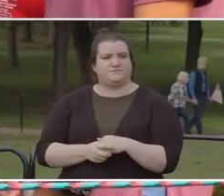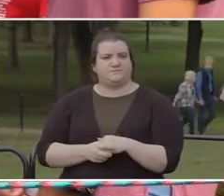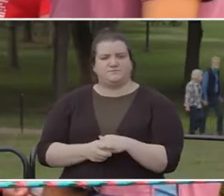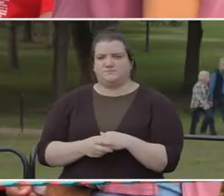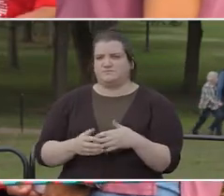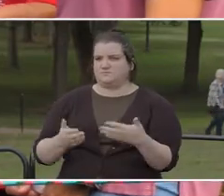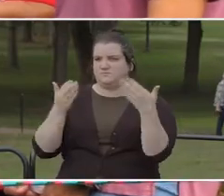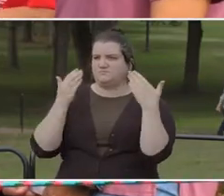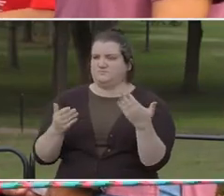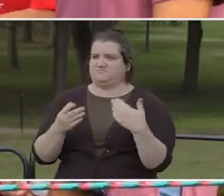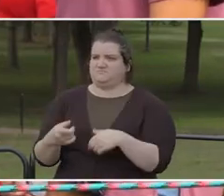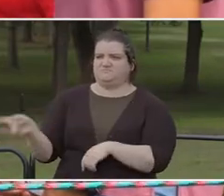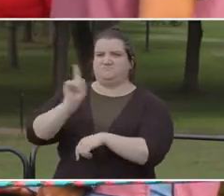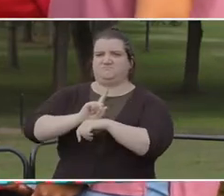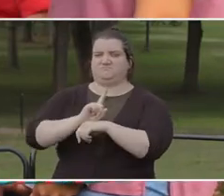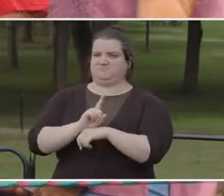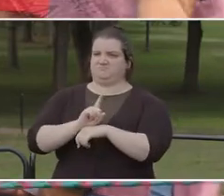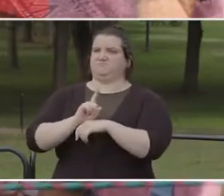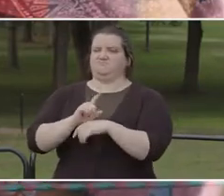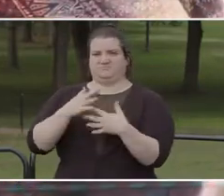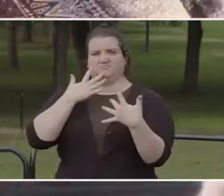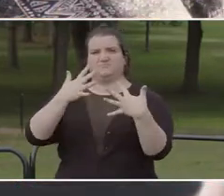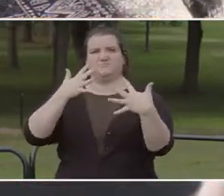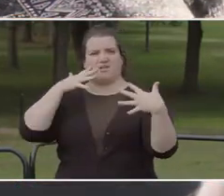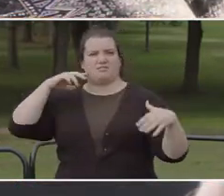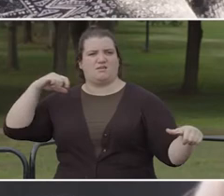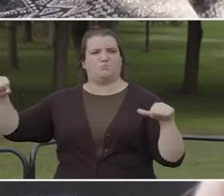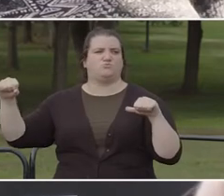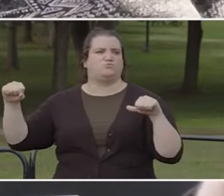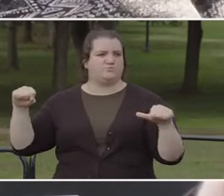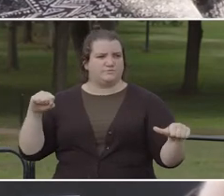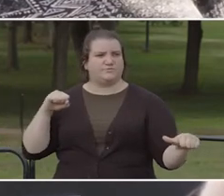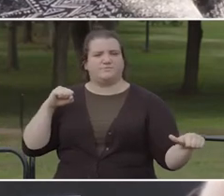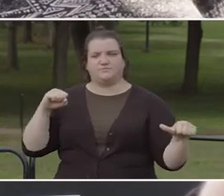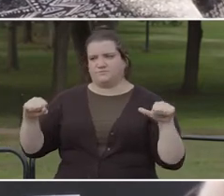Let's all stand up tall and sing it loud.